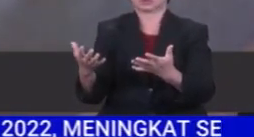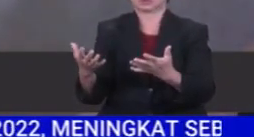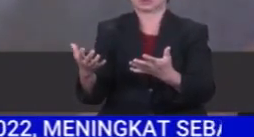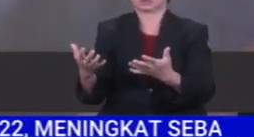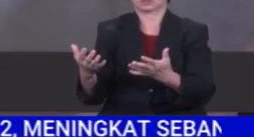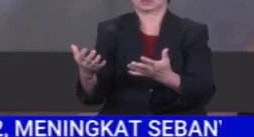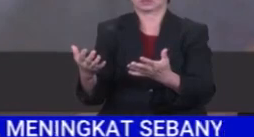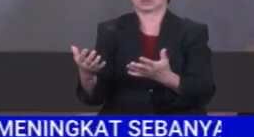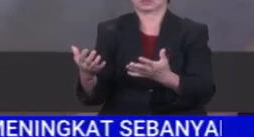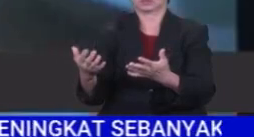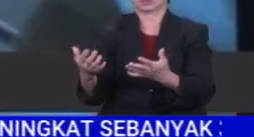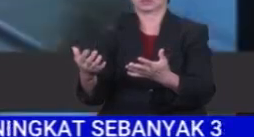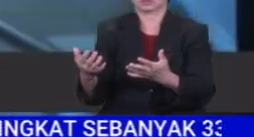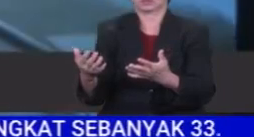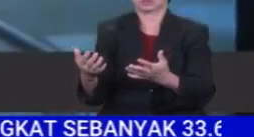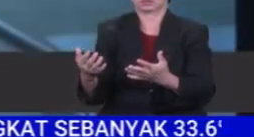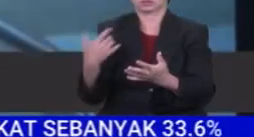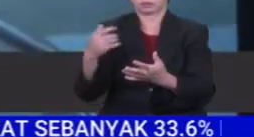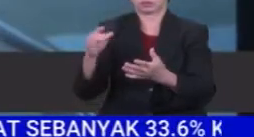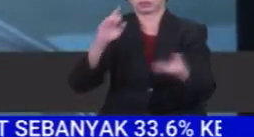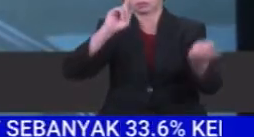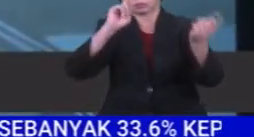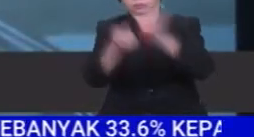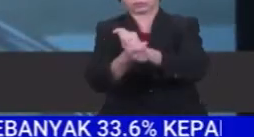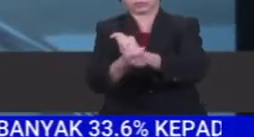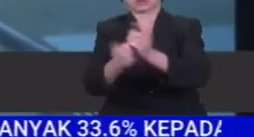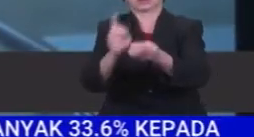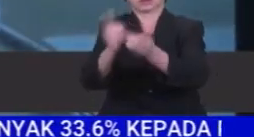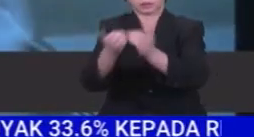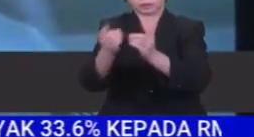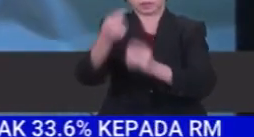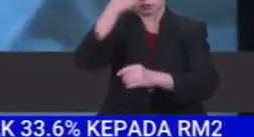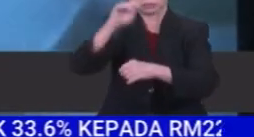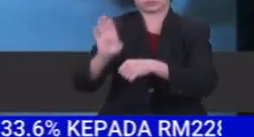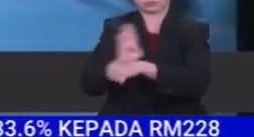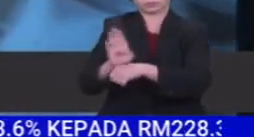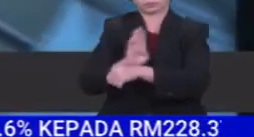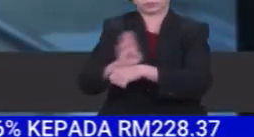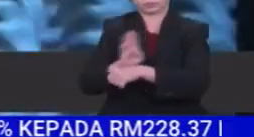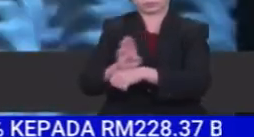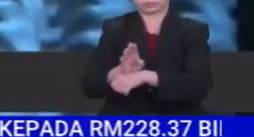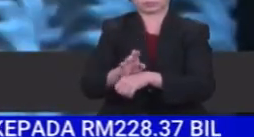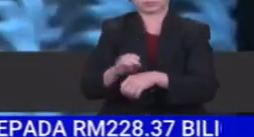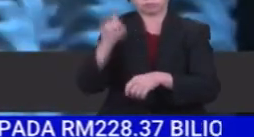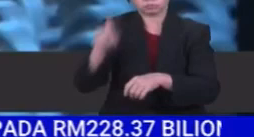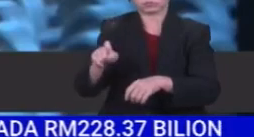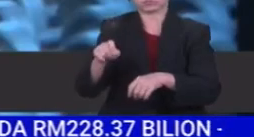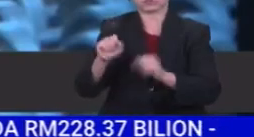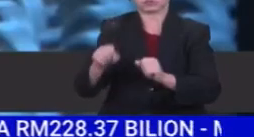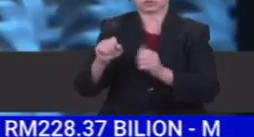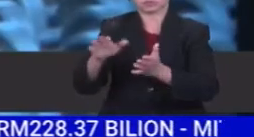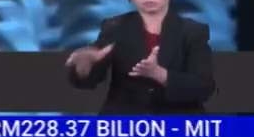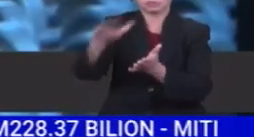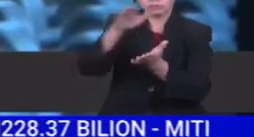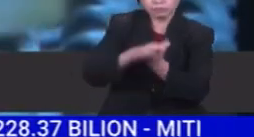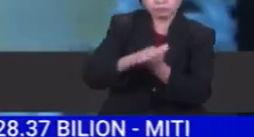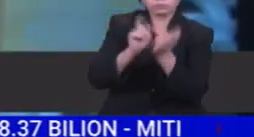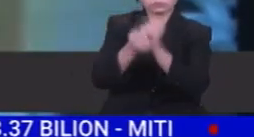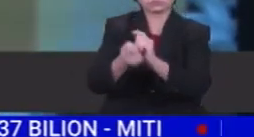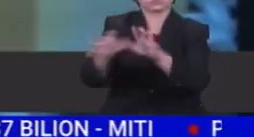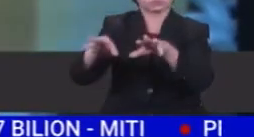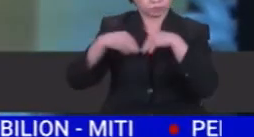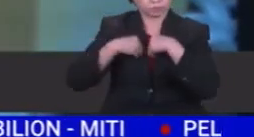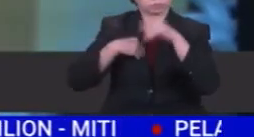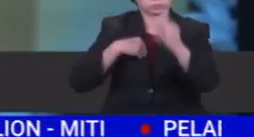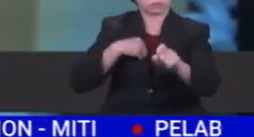aku input digital transformation for business communities Mas be able to adapt to the gym just